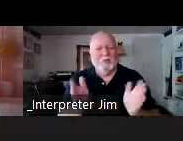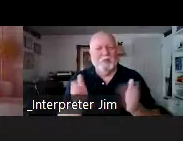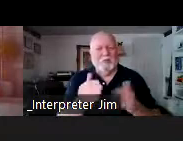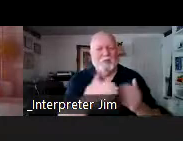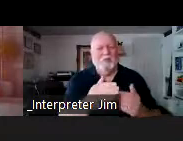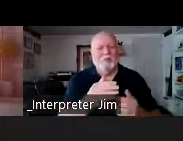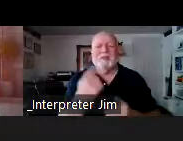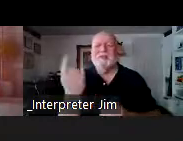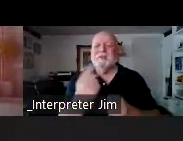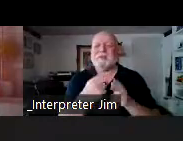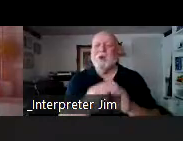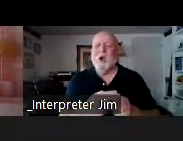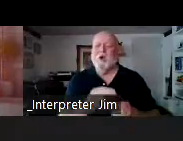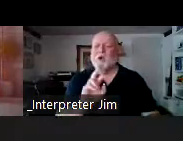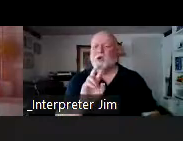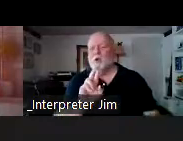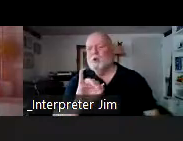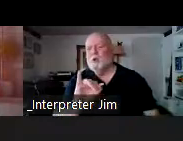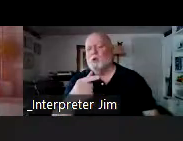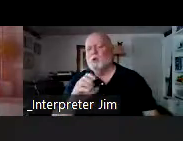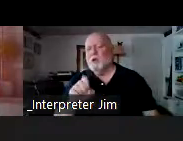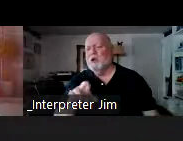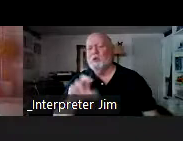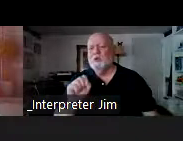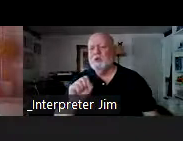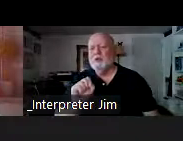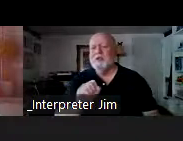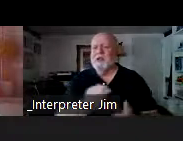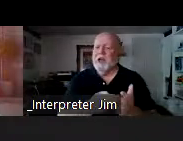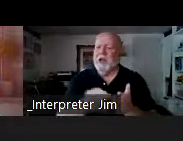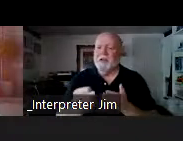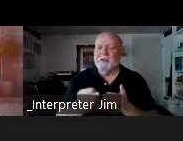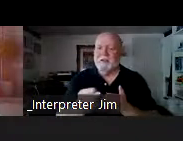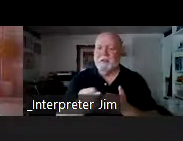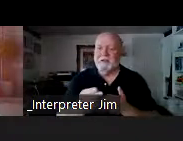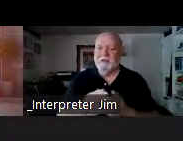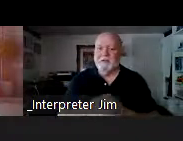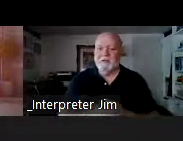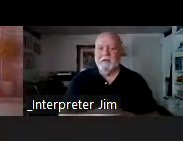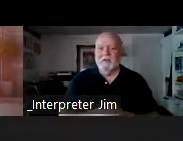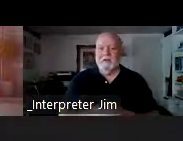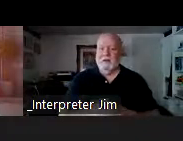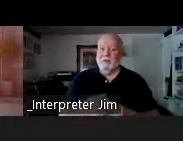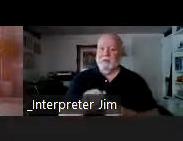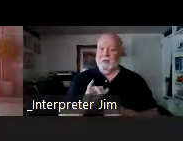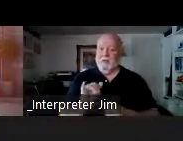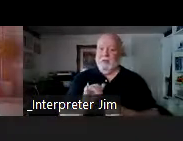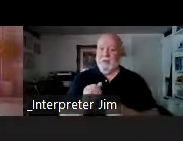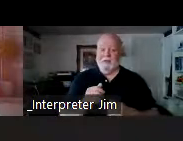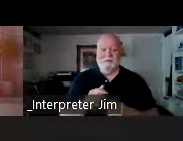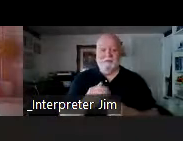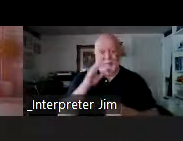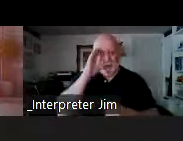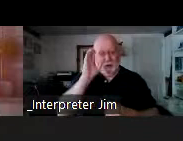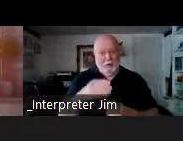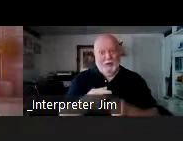have a natural capacity for lying. It was adaptive, and we needed to do that in order to survive. And poker players can really lie.